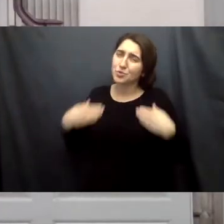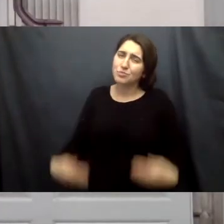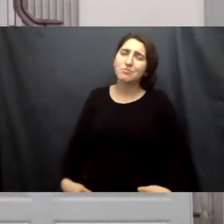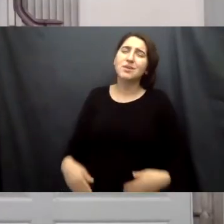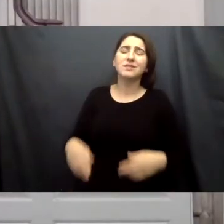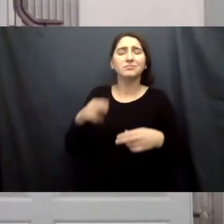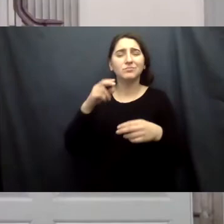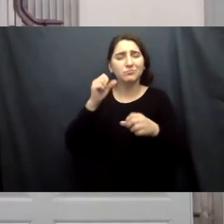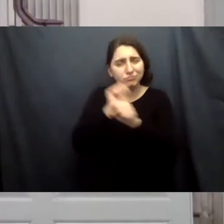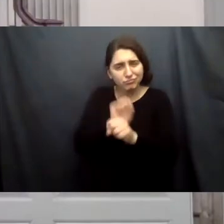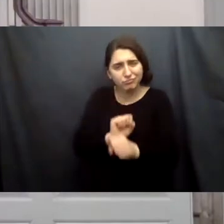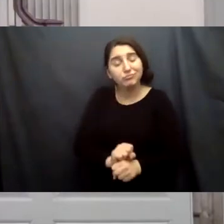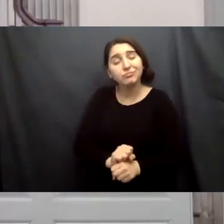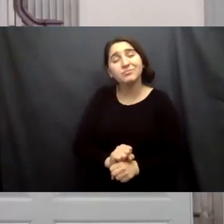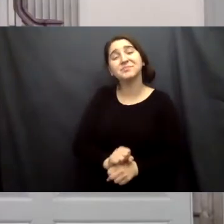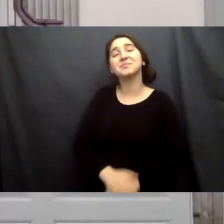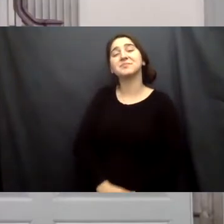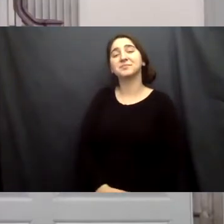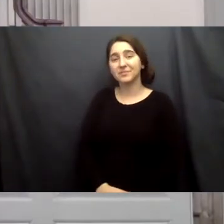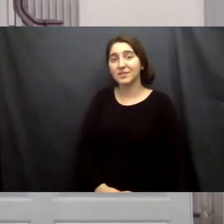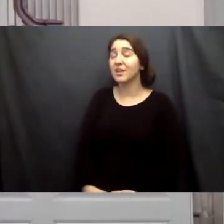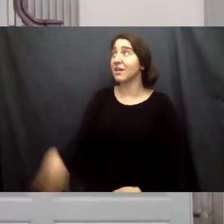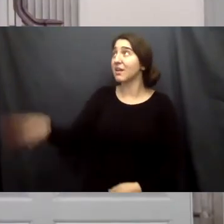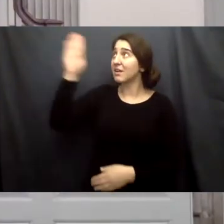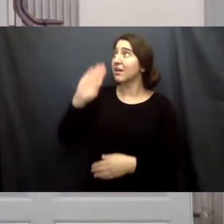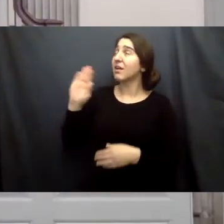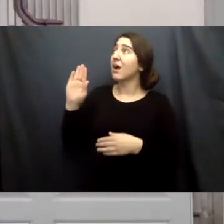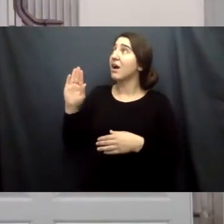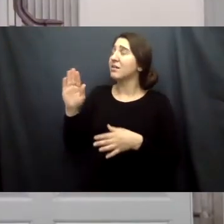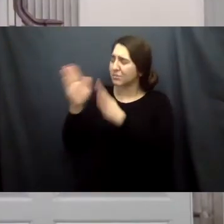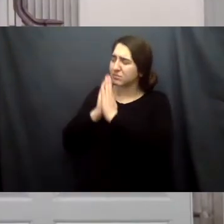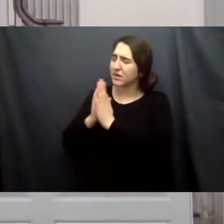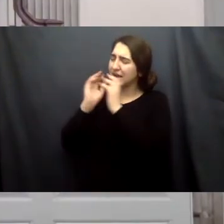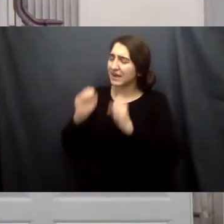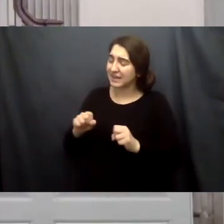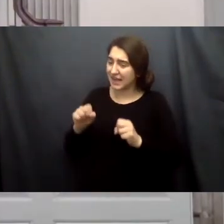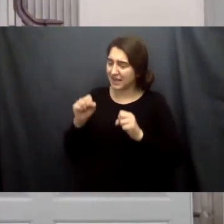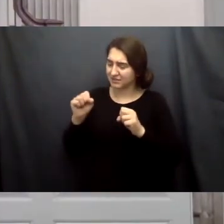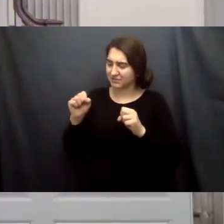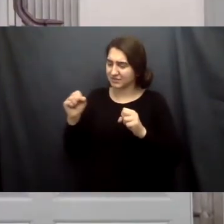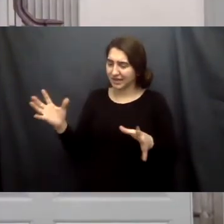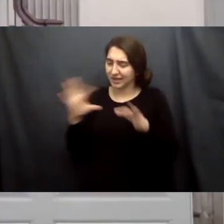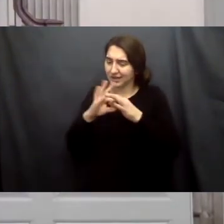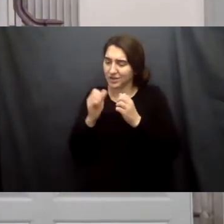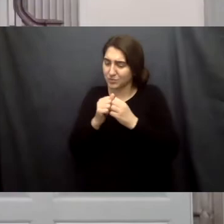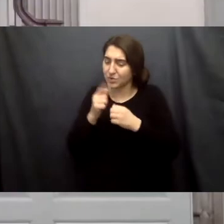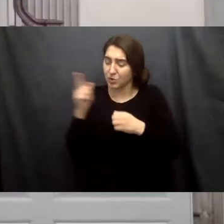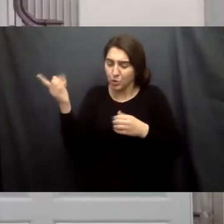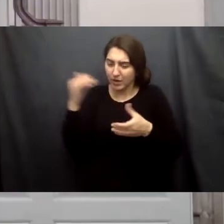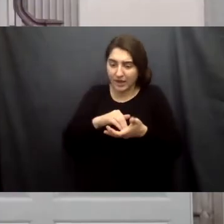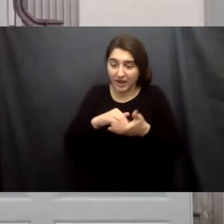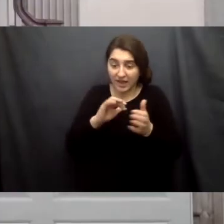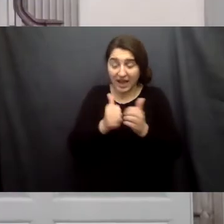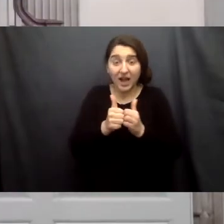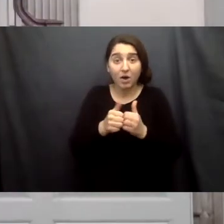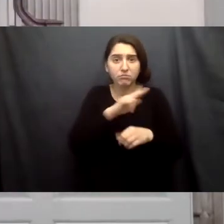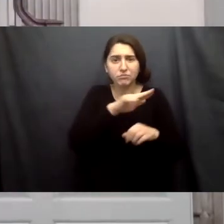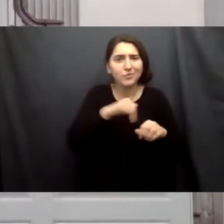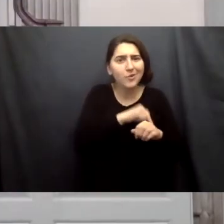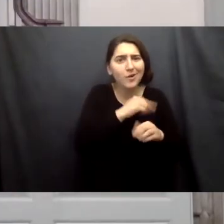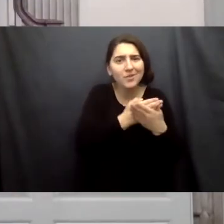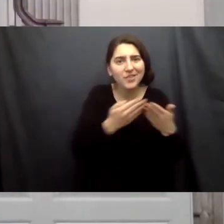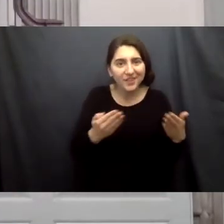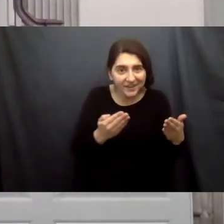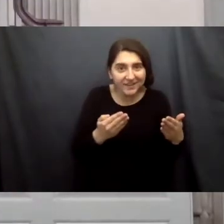labor. Our God, we pray that we would find you again in these ordinary